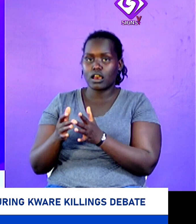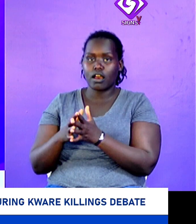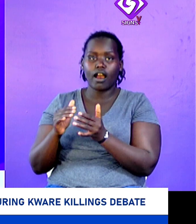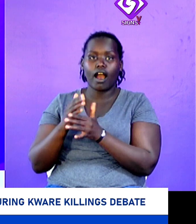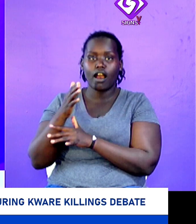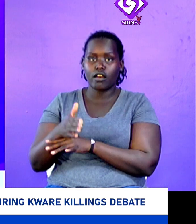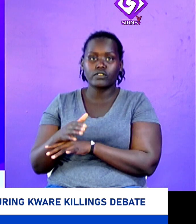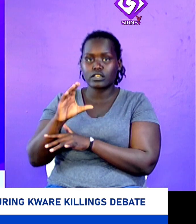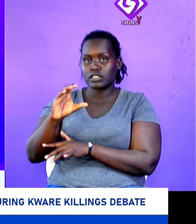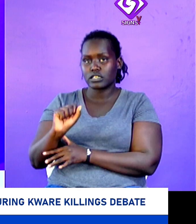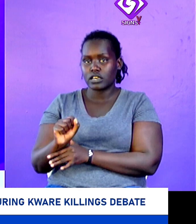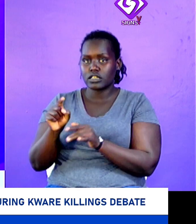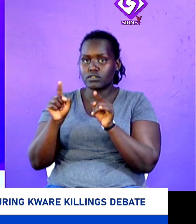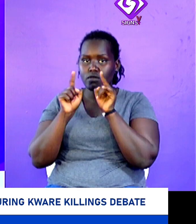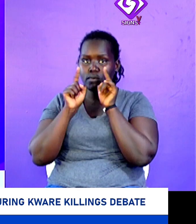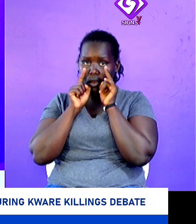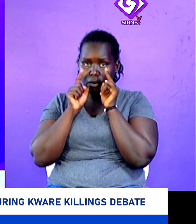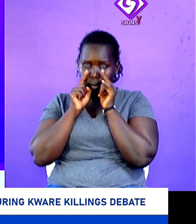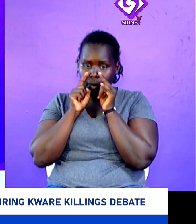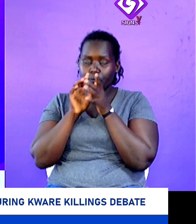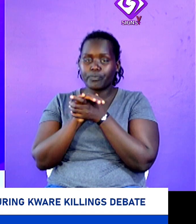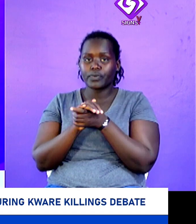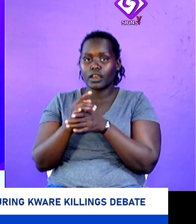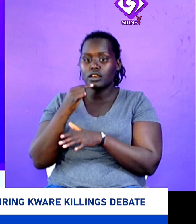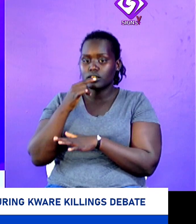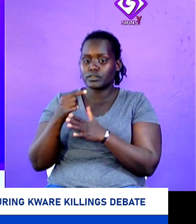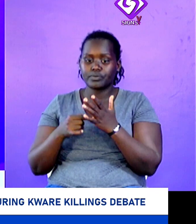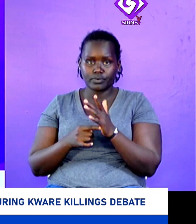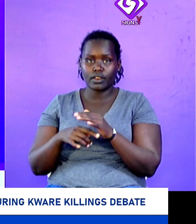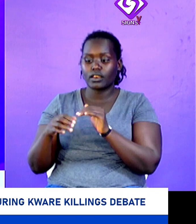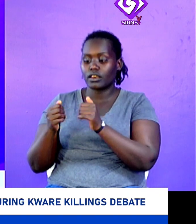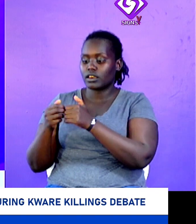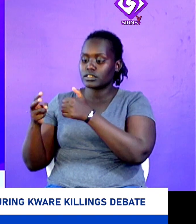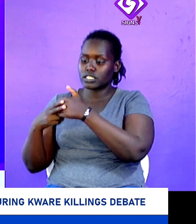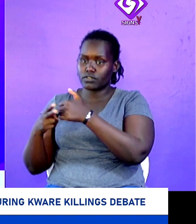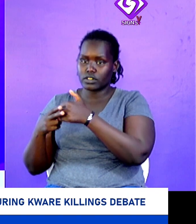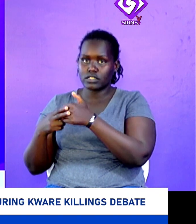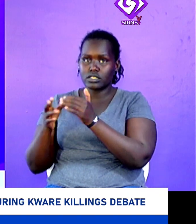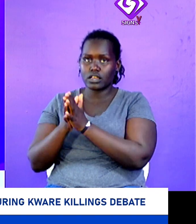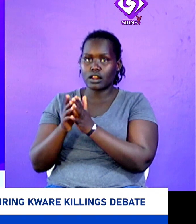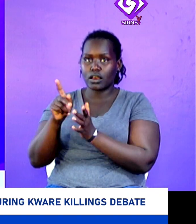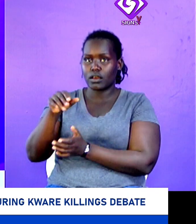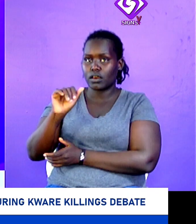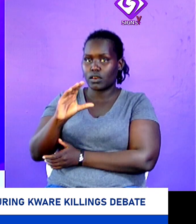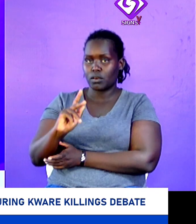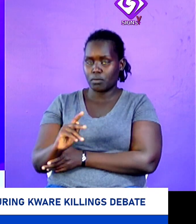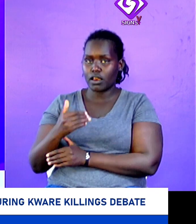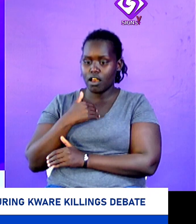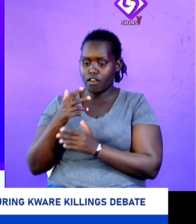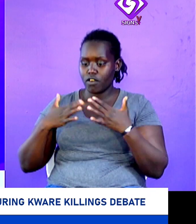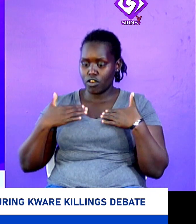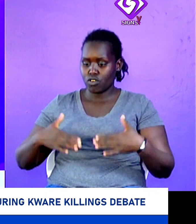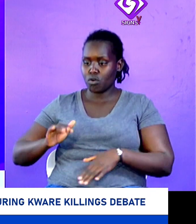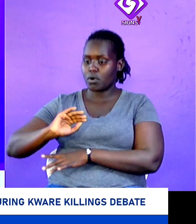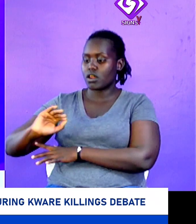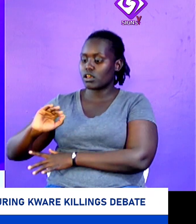Cabinet Secretary Kipchumba Murkomen revealed that 17 packages containing human remains